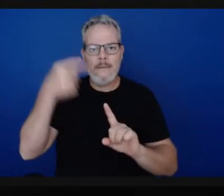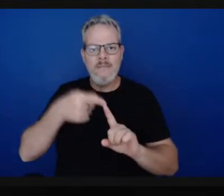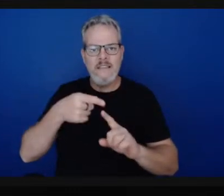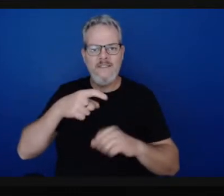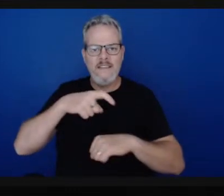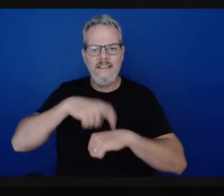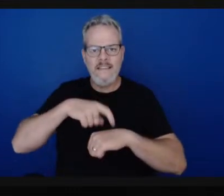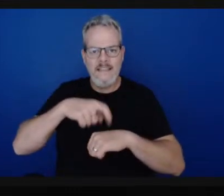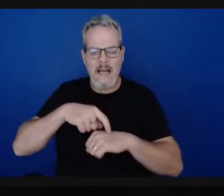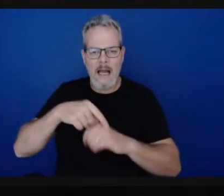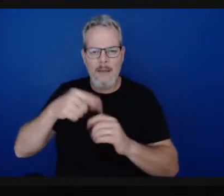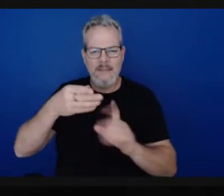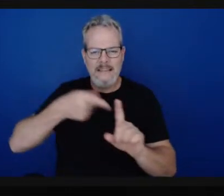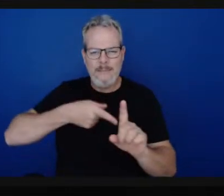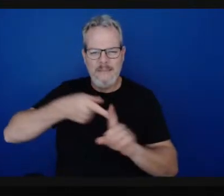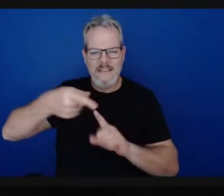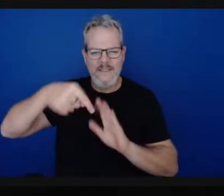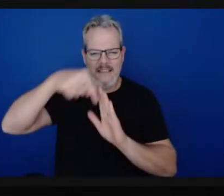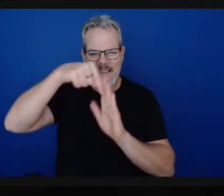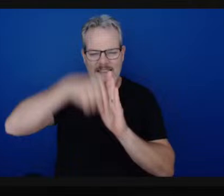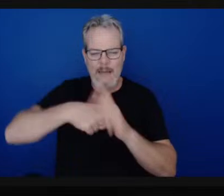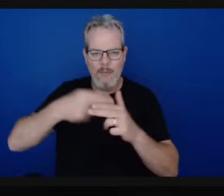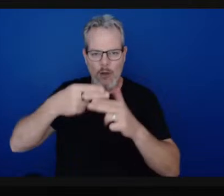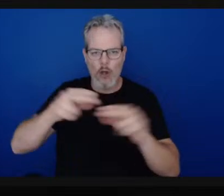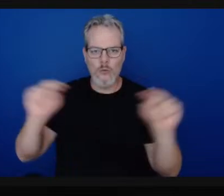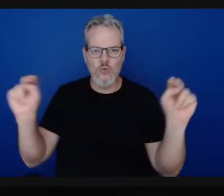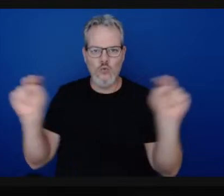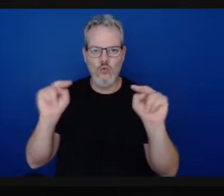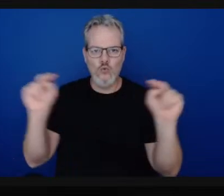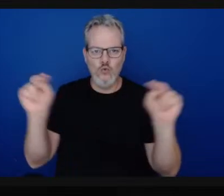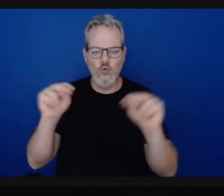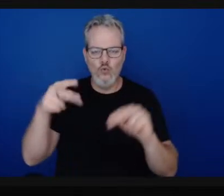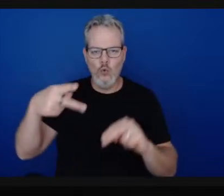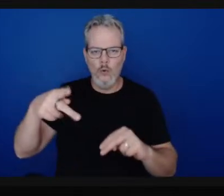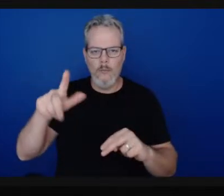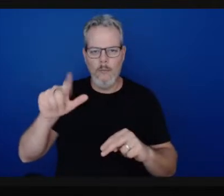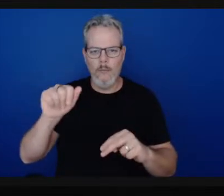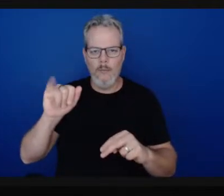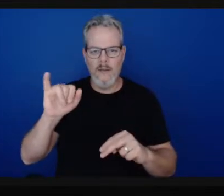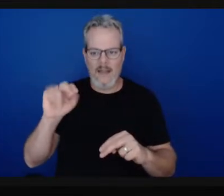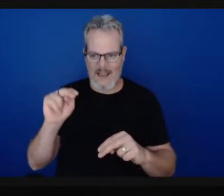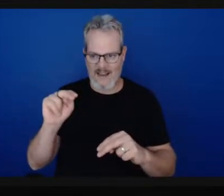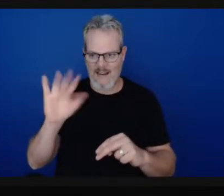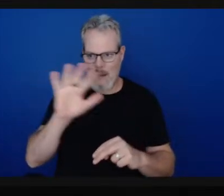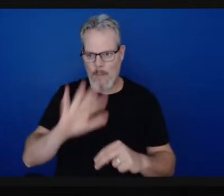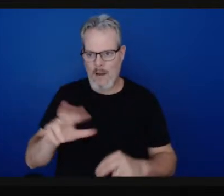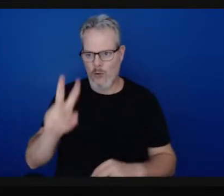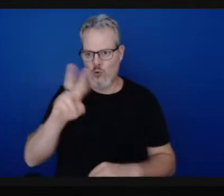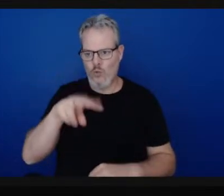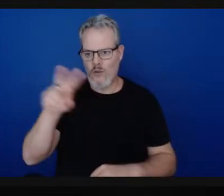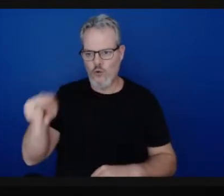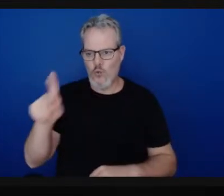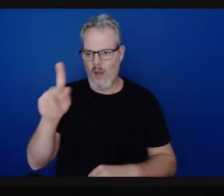certain depth beyond what they call the neutral plane, which here is at 20 to 22 kilometers down, that's right around 13,